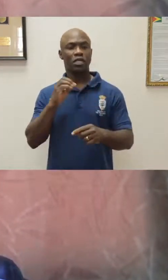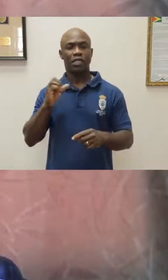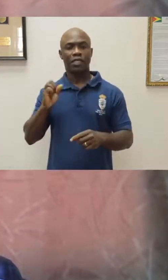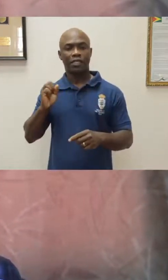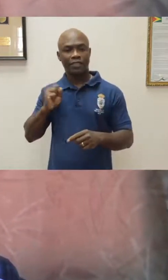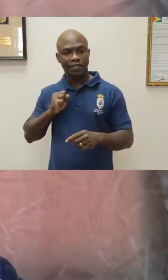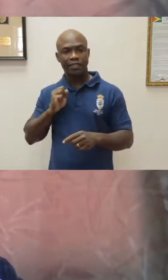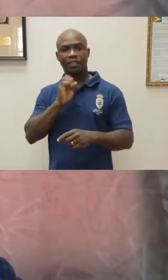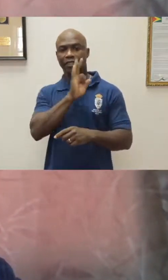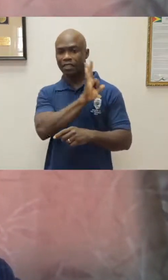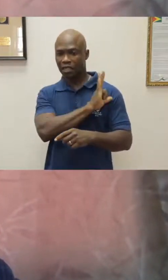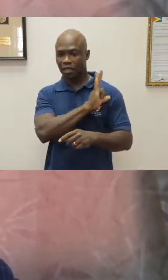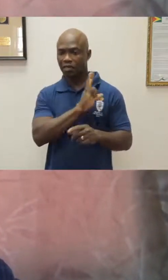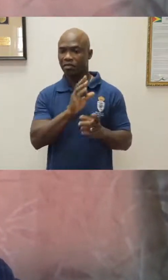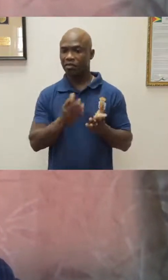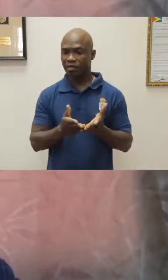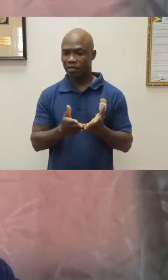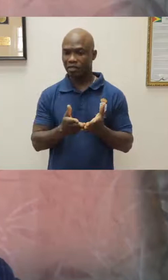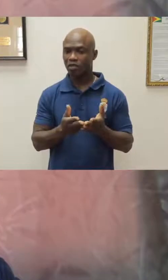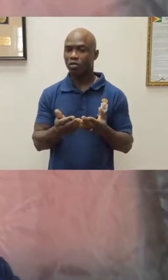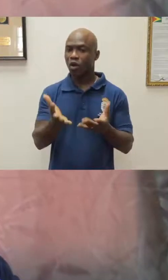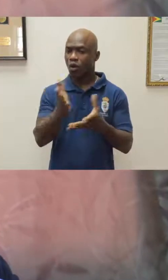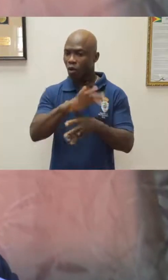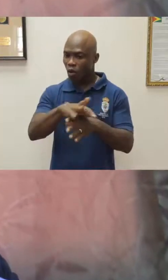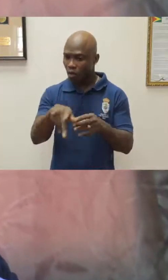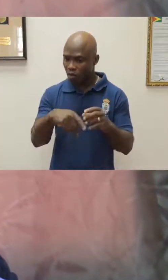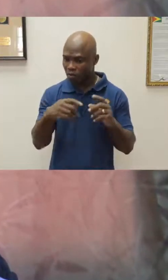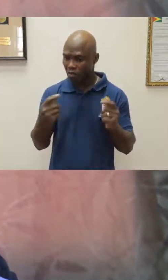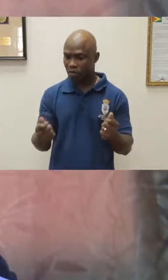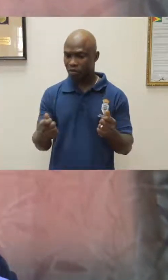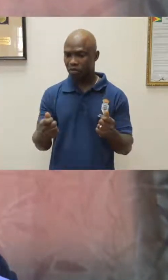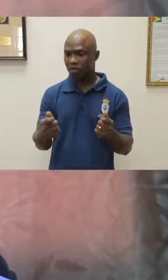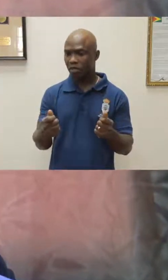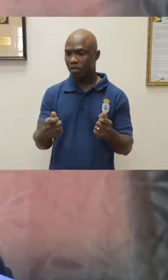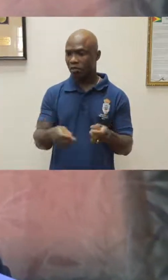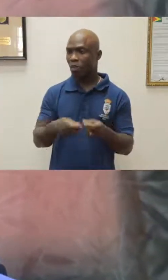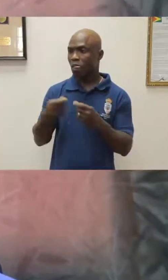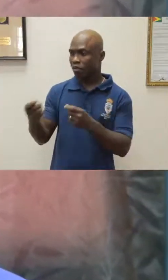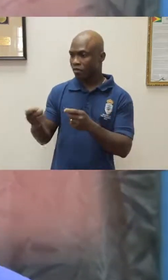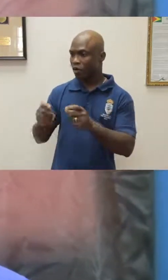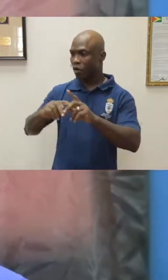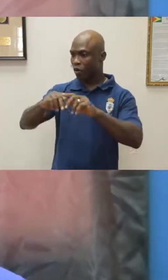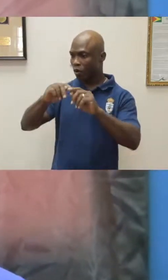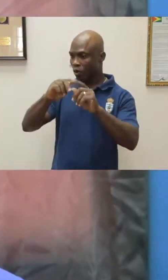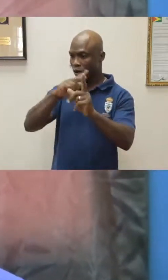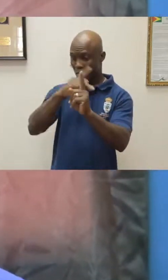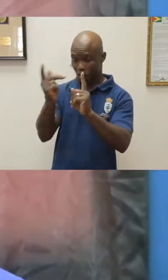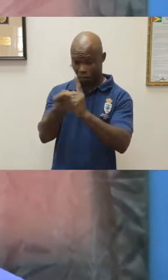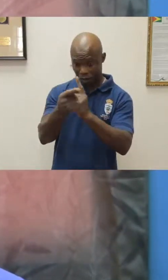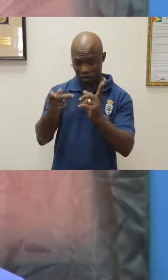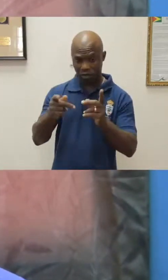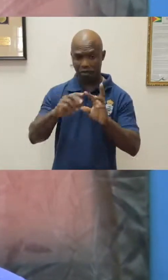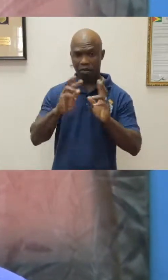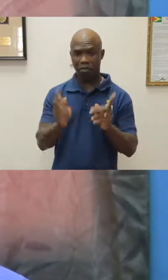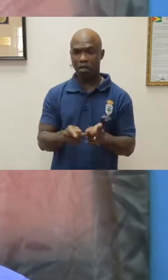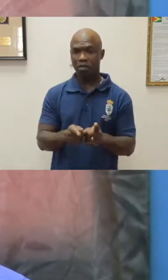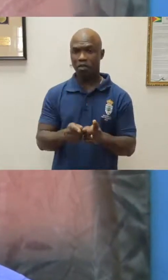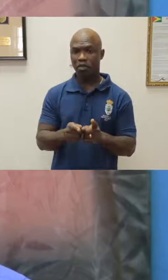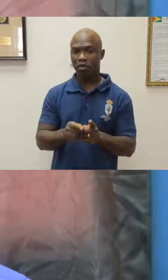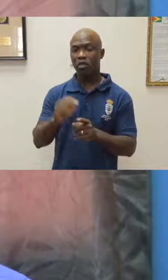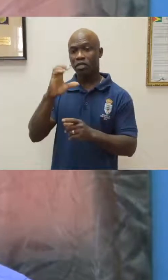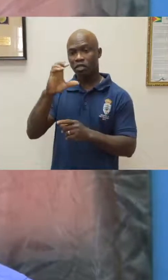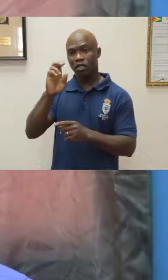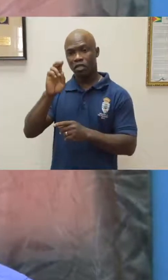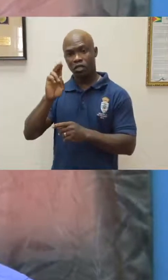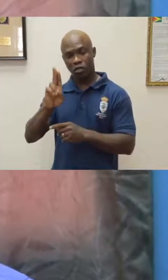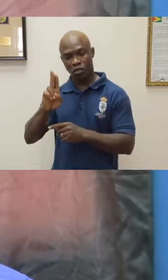resources provide maximum benefit for the population. Curfew. All residents of the region are encouraged to observe the